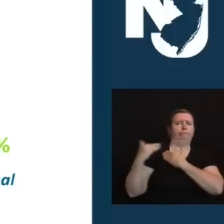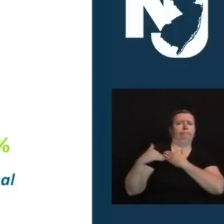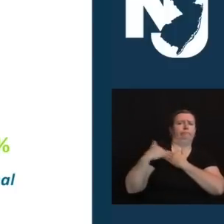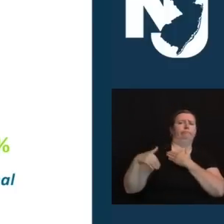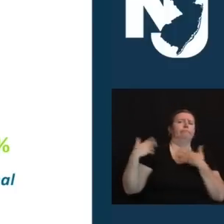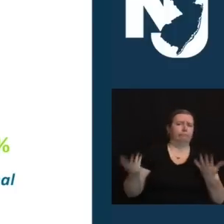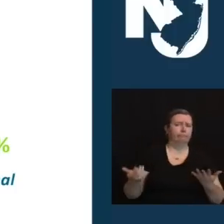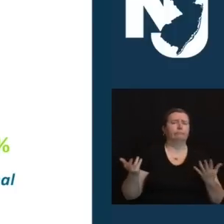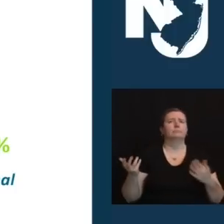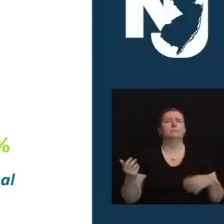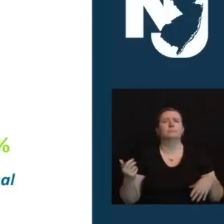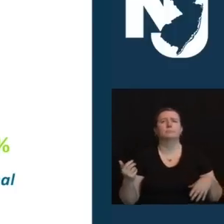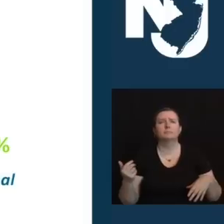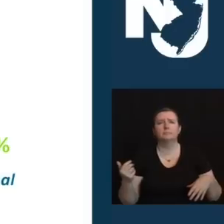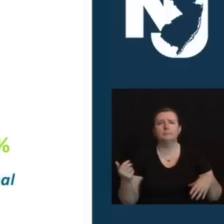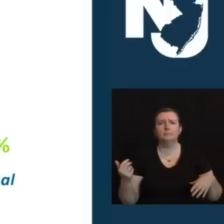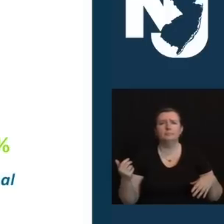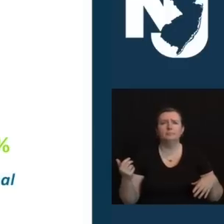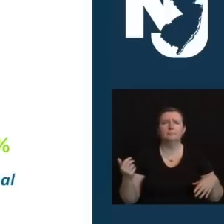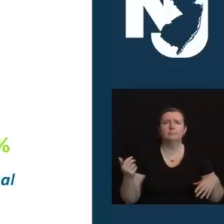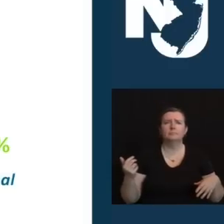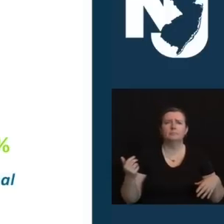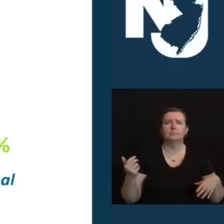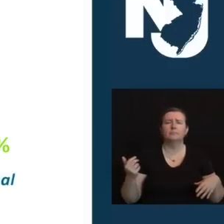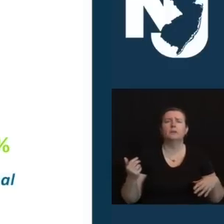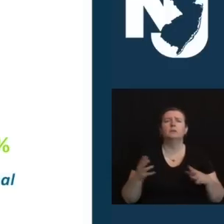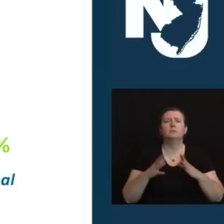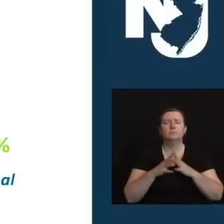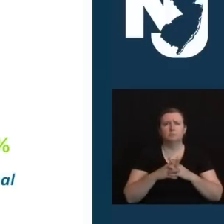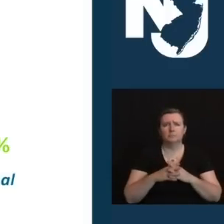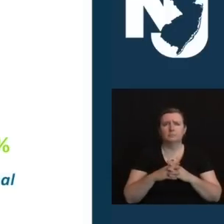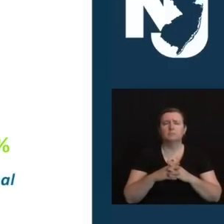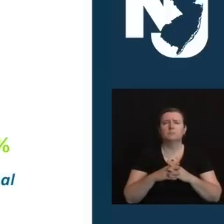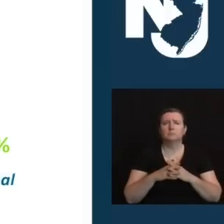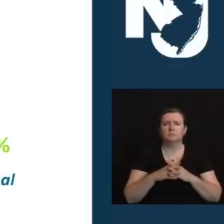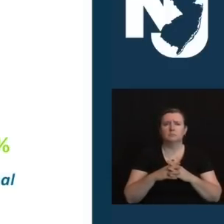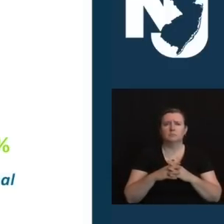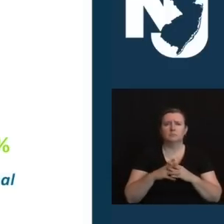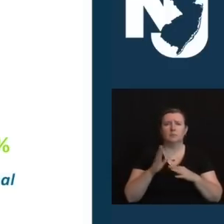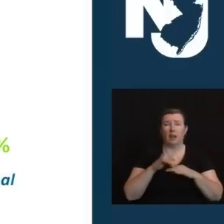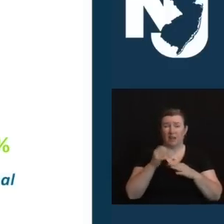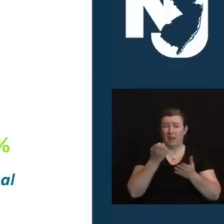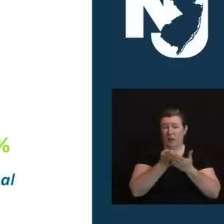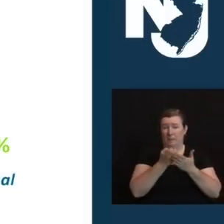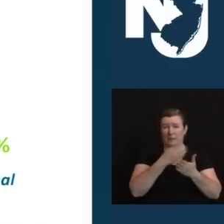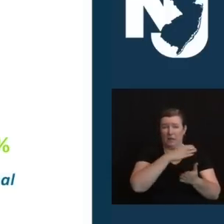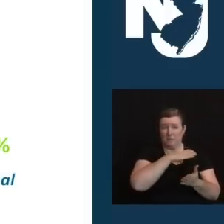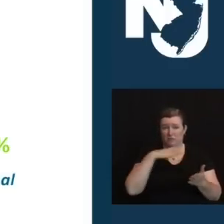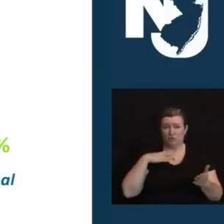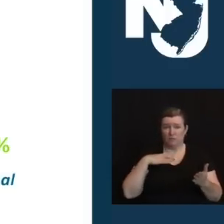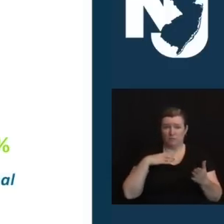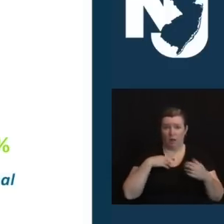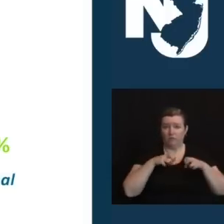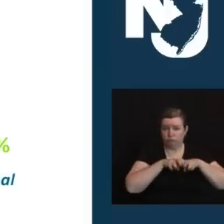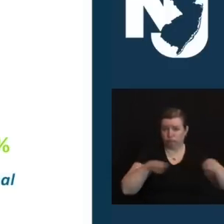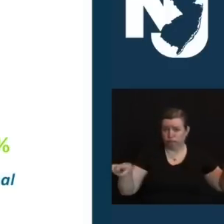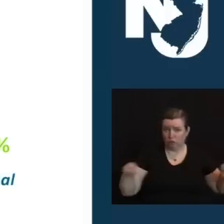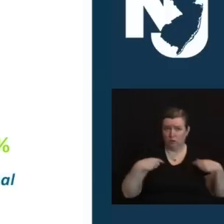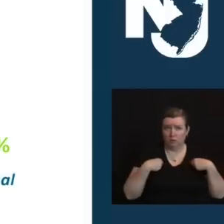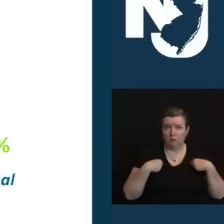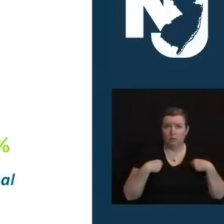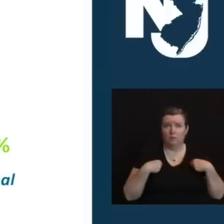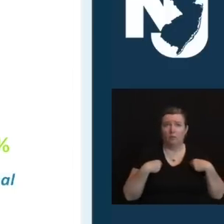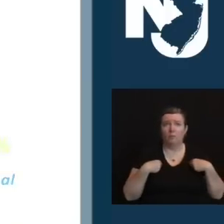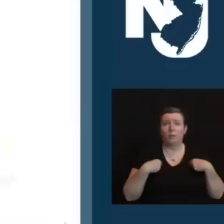the honor of co-chairing with Zakiya Smith-Ellis and Jose Lozano and the commission that the governor convened is that small businesses